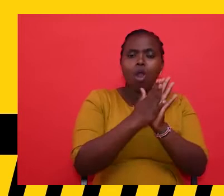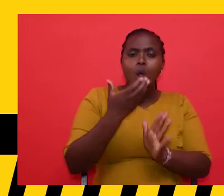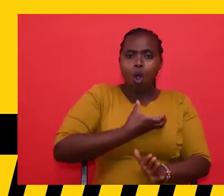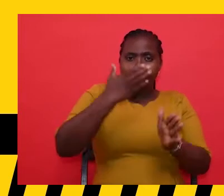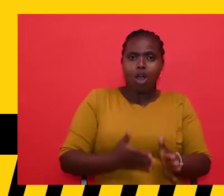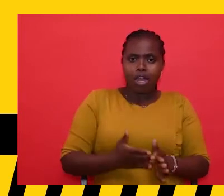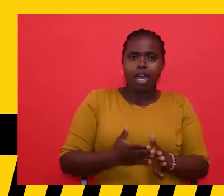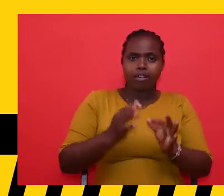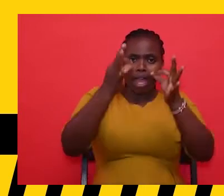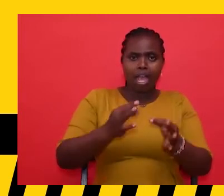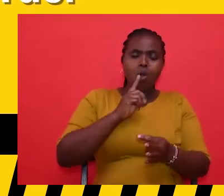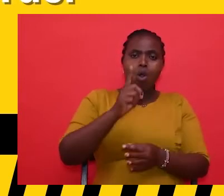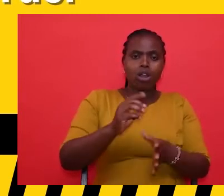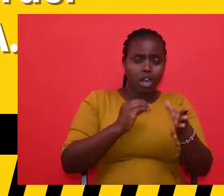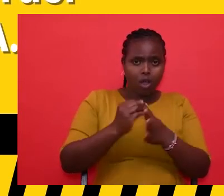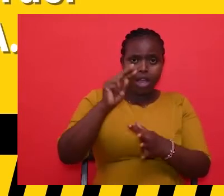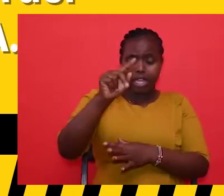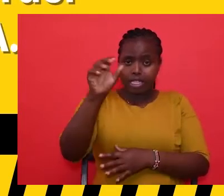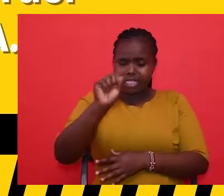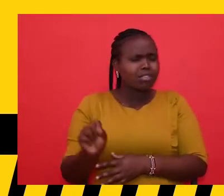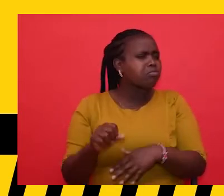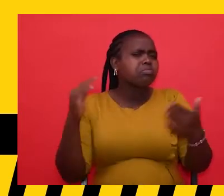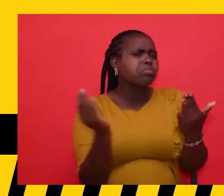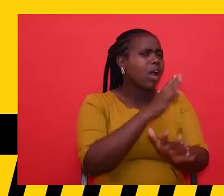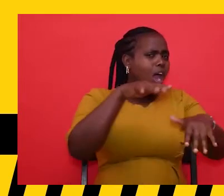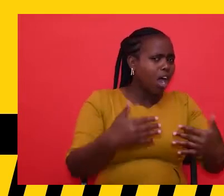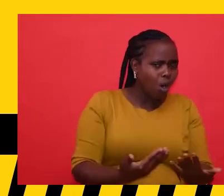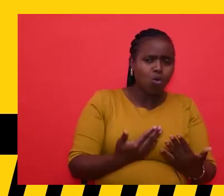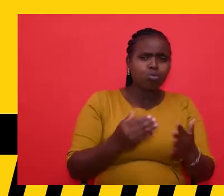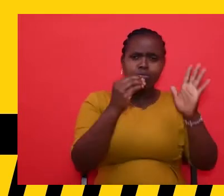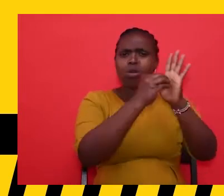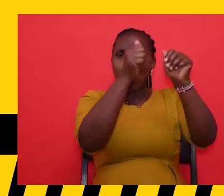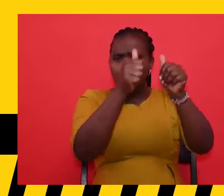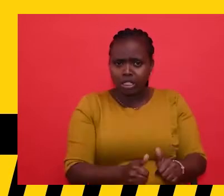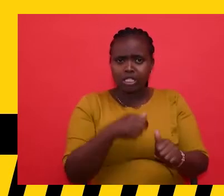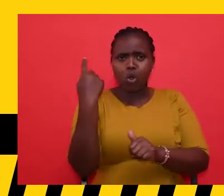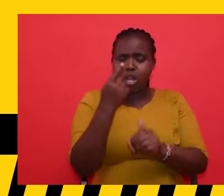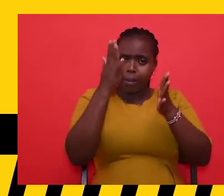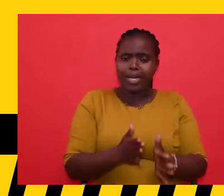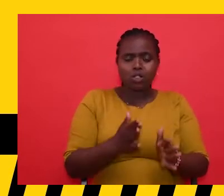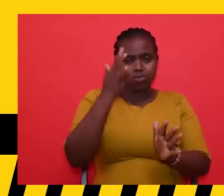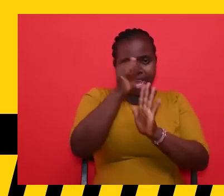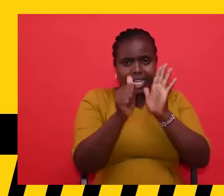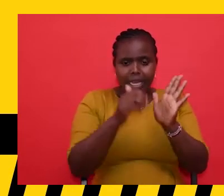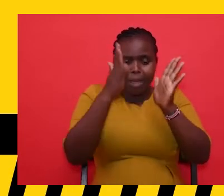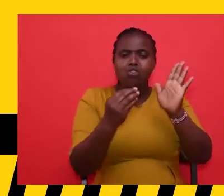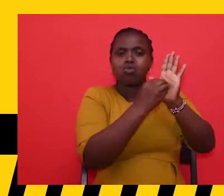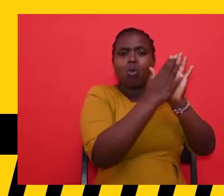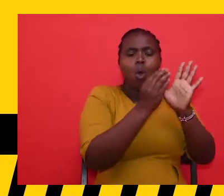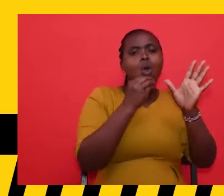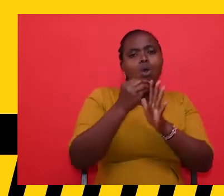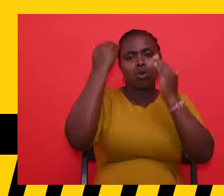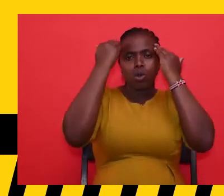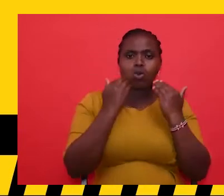be placed by the registered owner, a court order, or the NTSA. A caveat can only be lifted by the person or agency who placed it or by a court